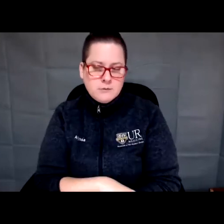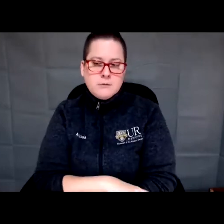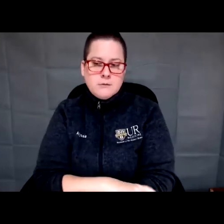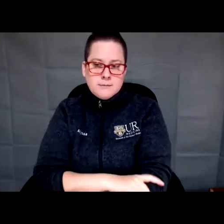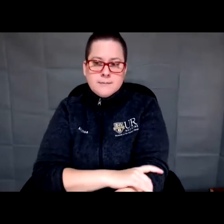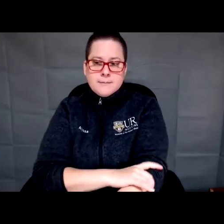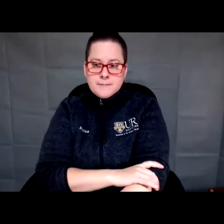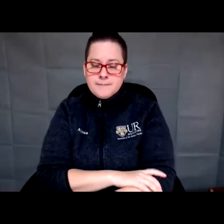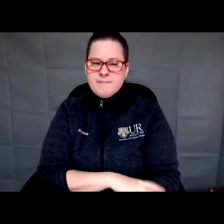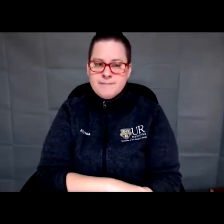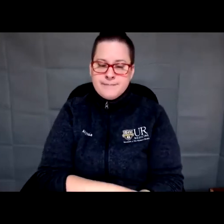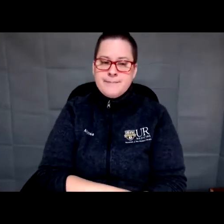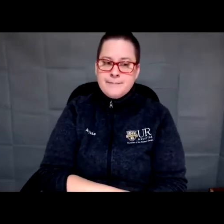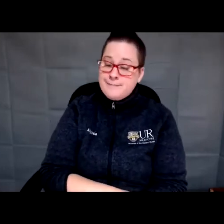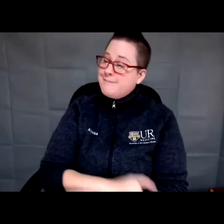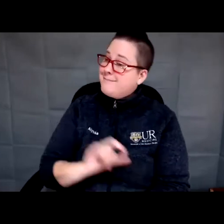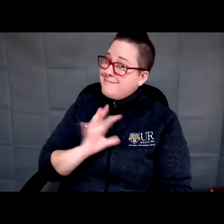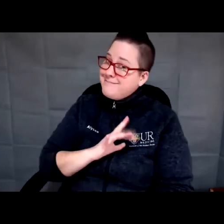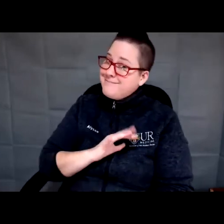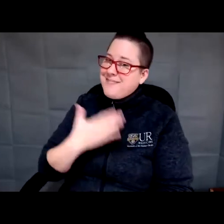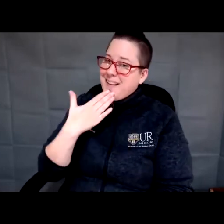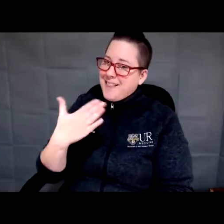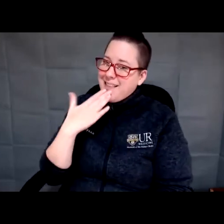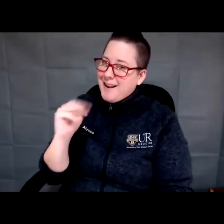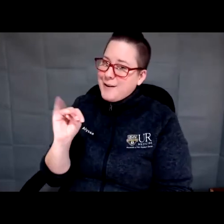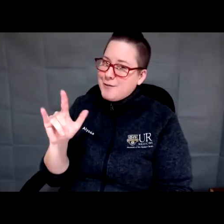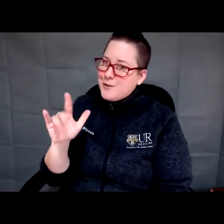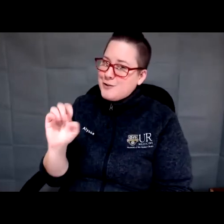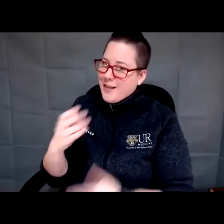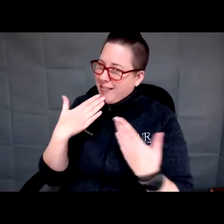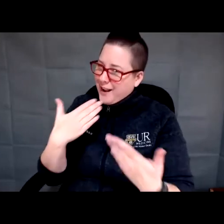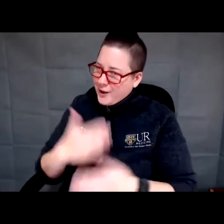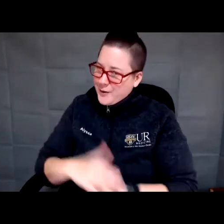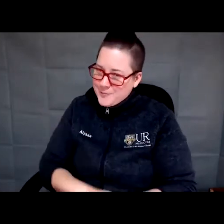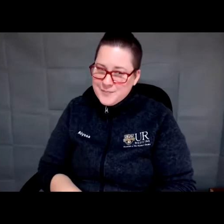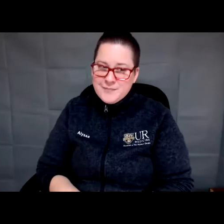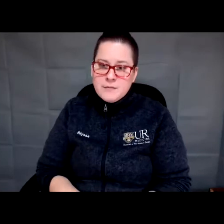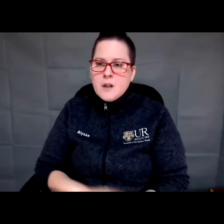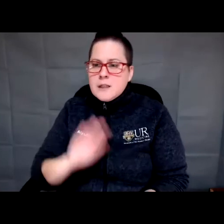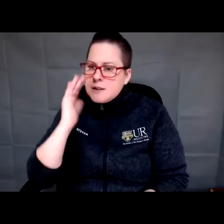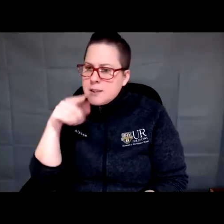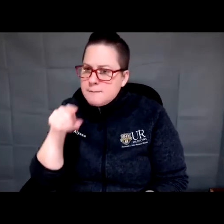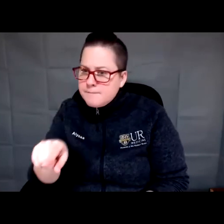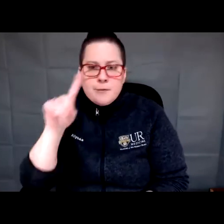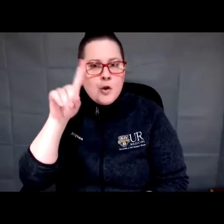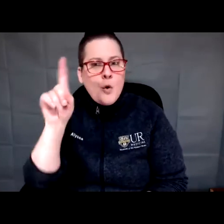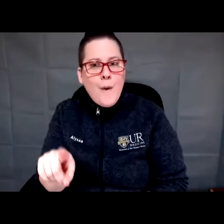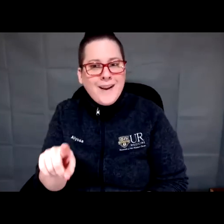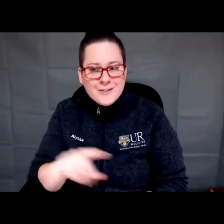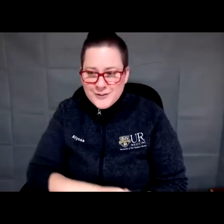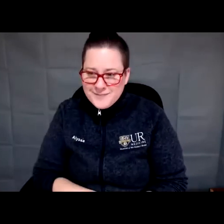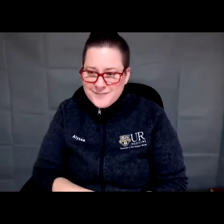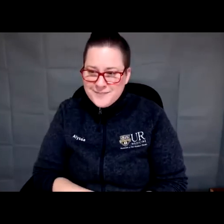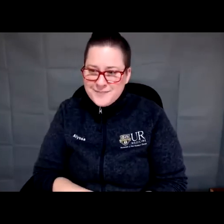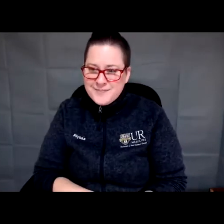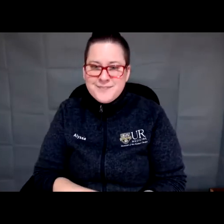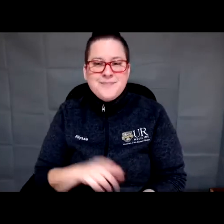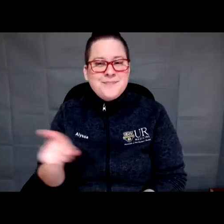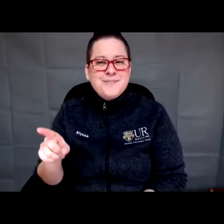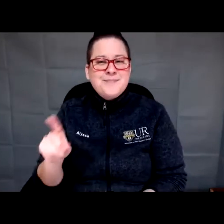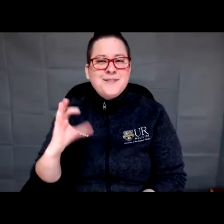Great. Thank you, Michelle. I appreciate that. It looks like we have a question in the